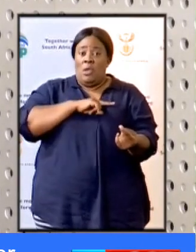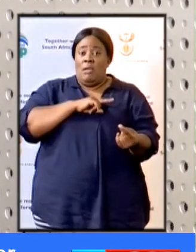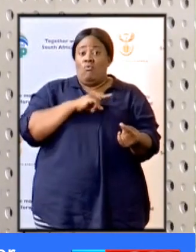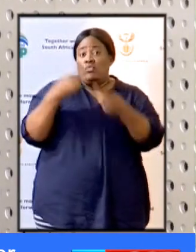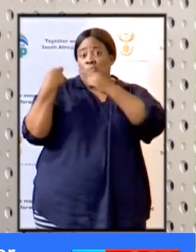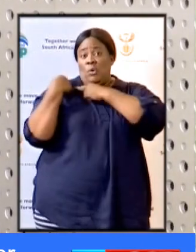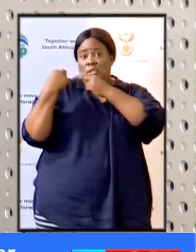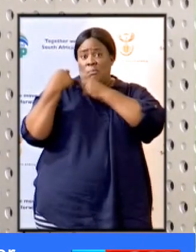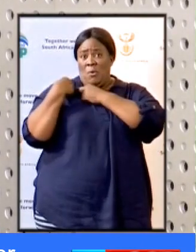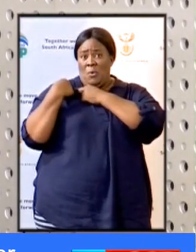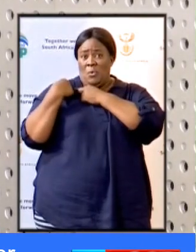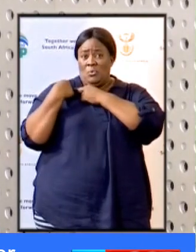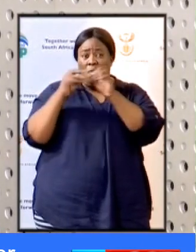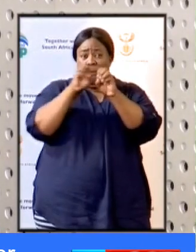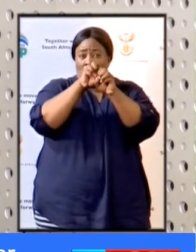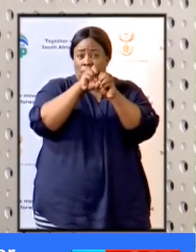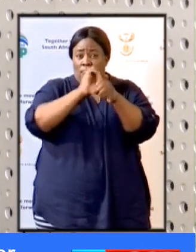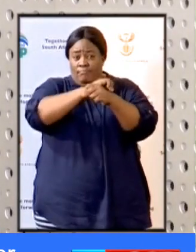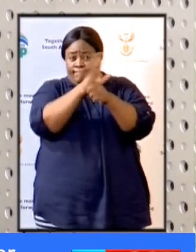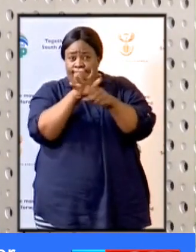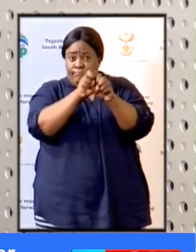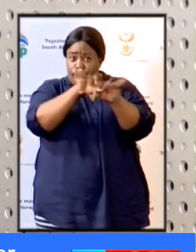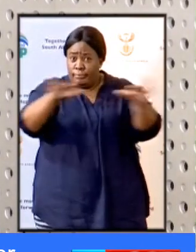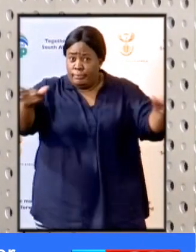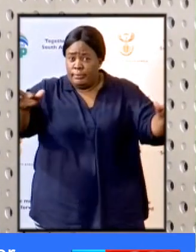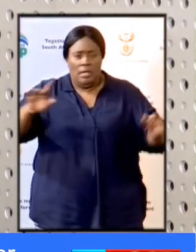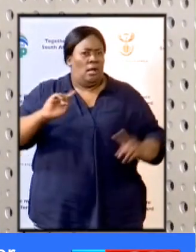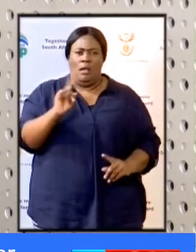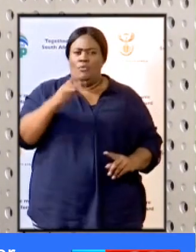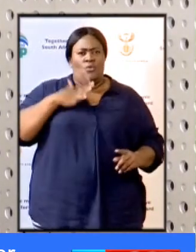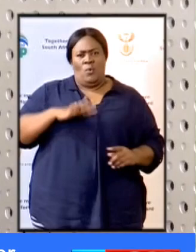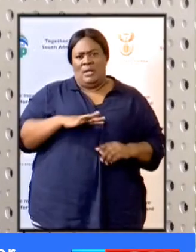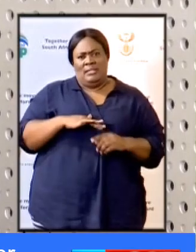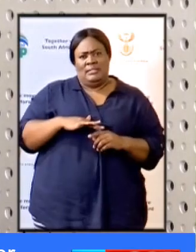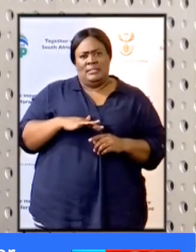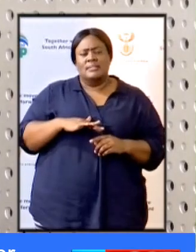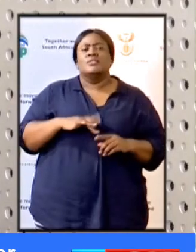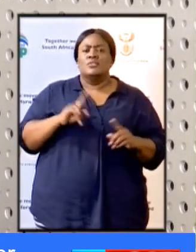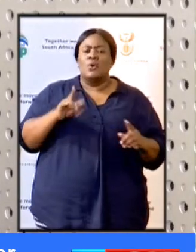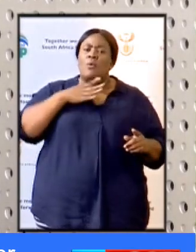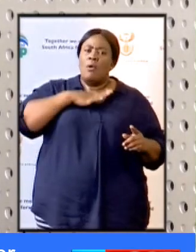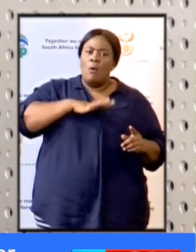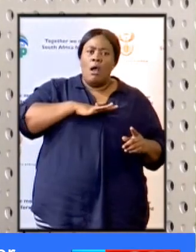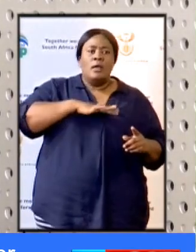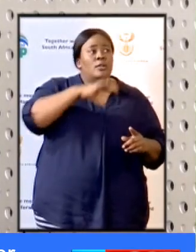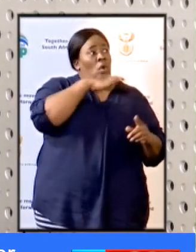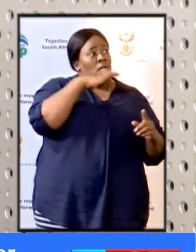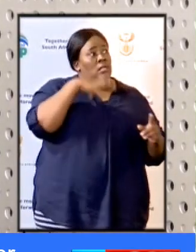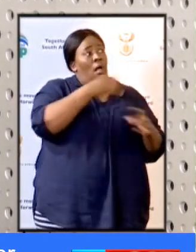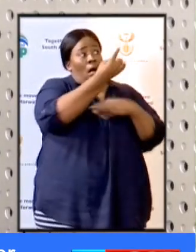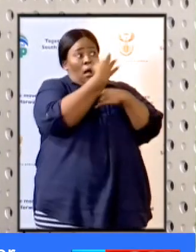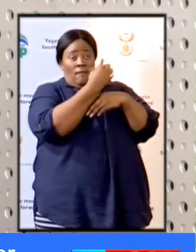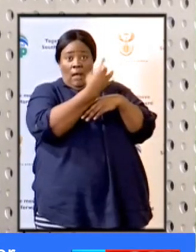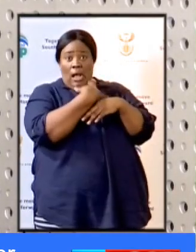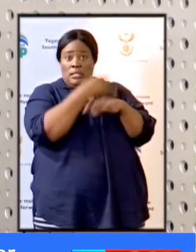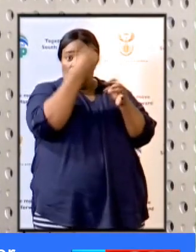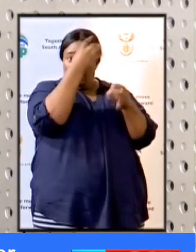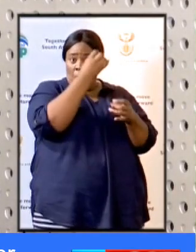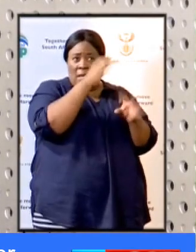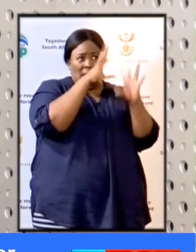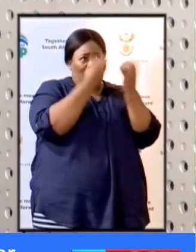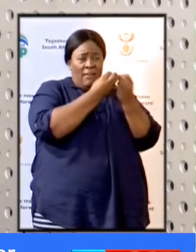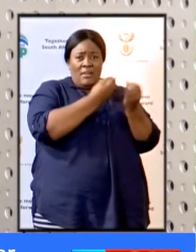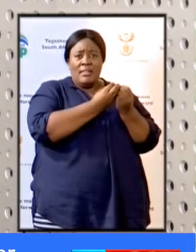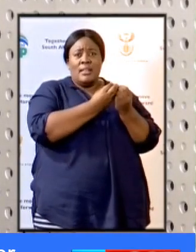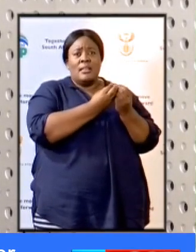responsible for the spreading of the virus. And we are taking counsel, advice, and information from